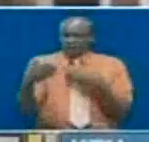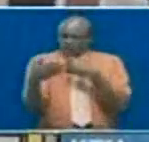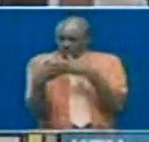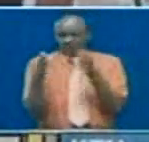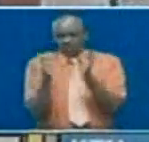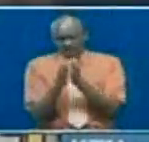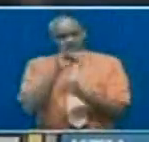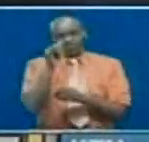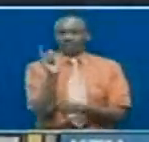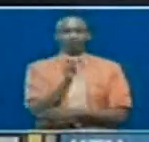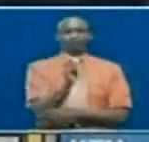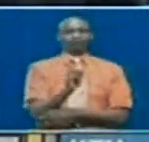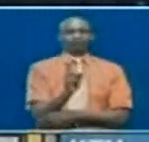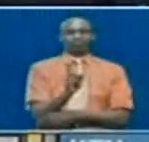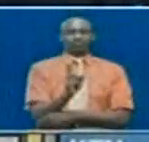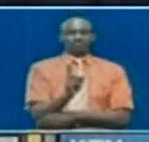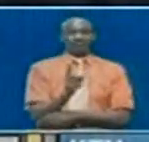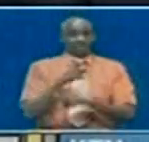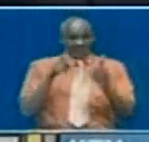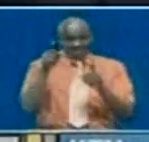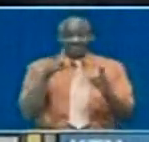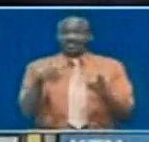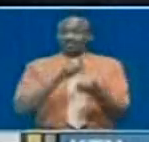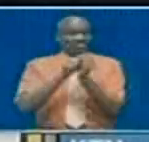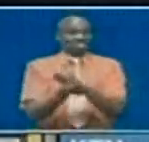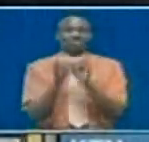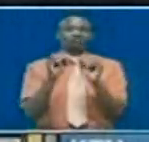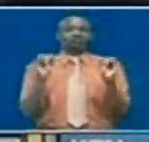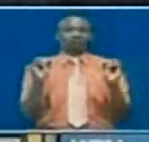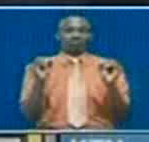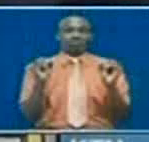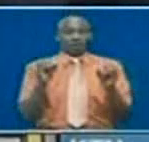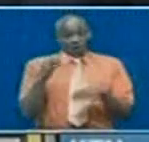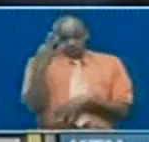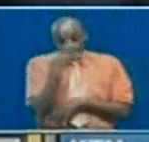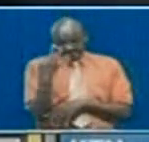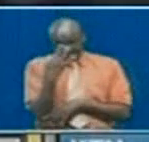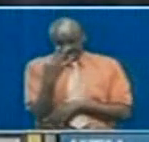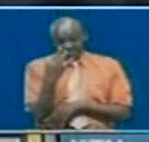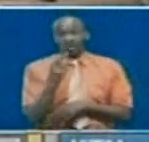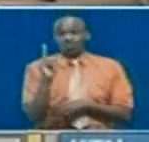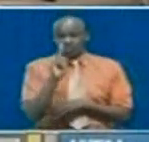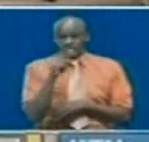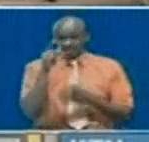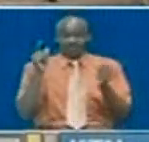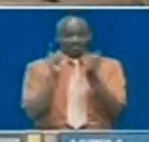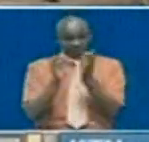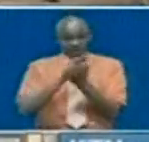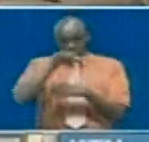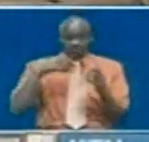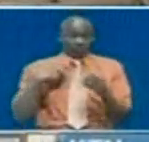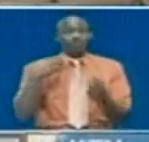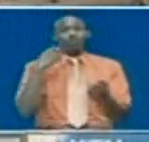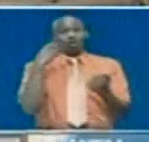with Jubilee. However, this has not deterred them. On Wednesday, President Uhuru Kenyatta met all members of parliament from